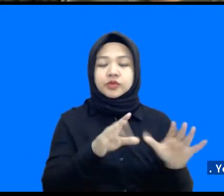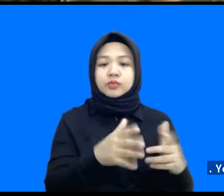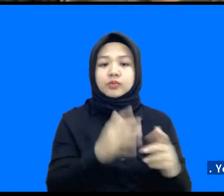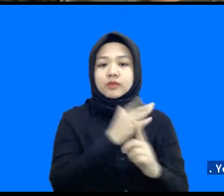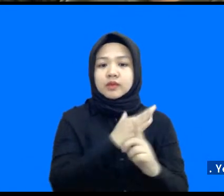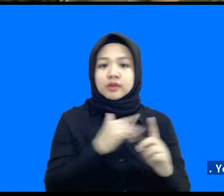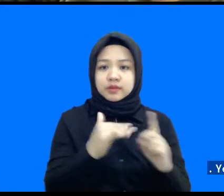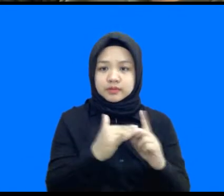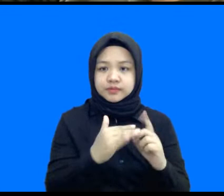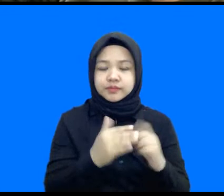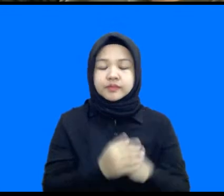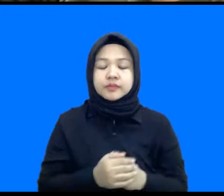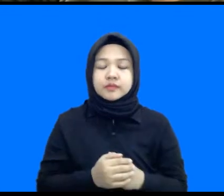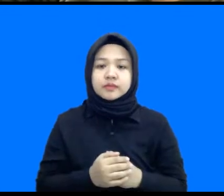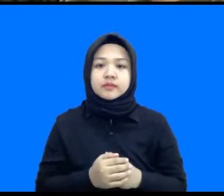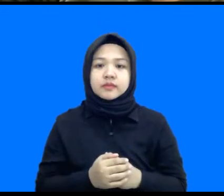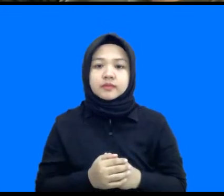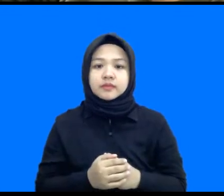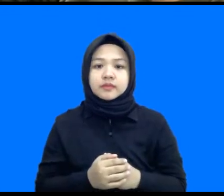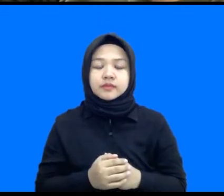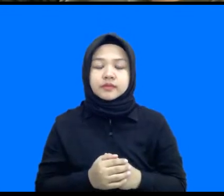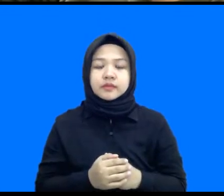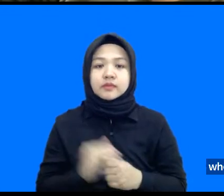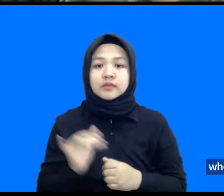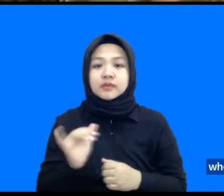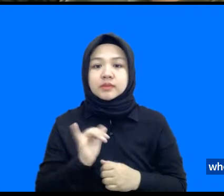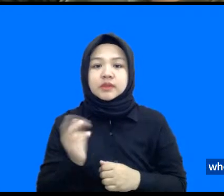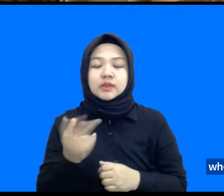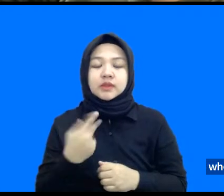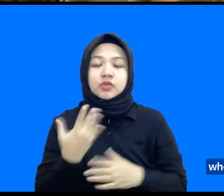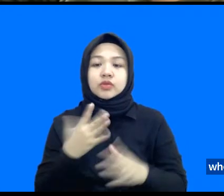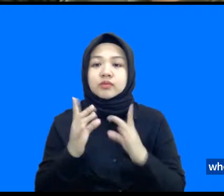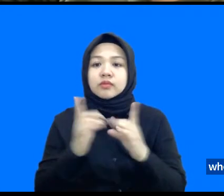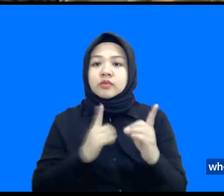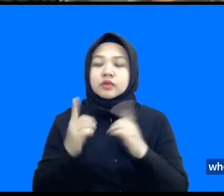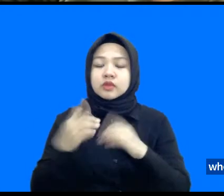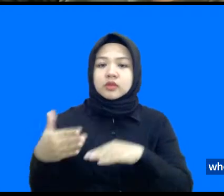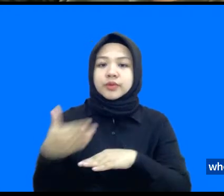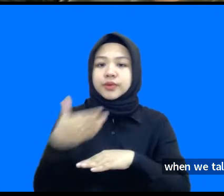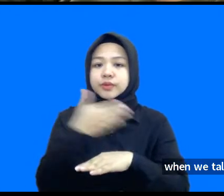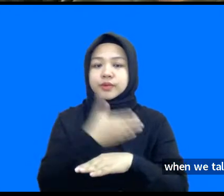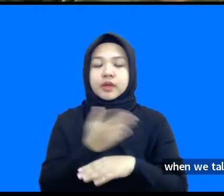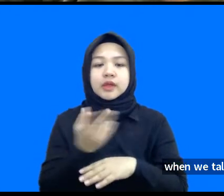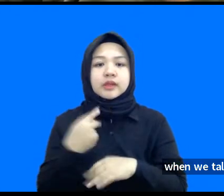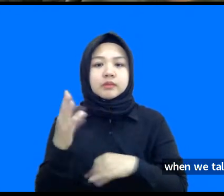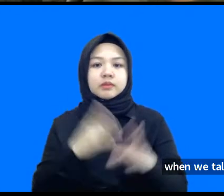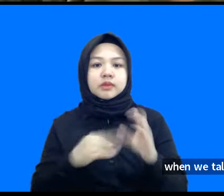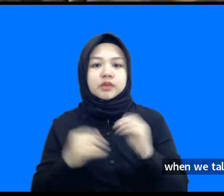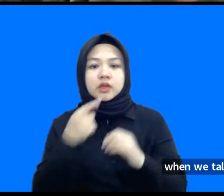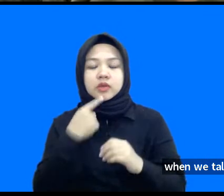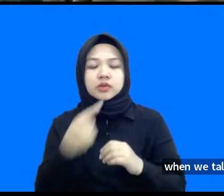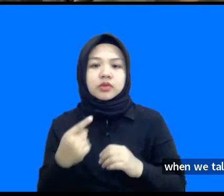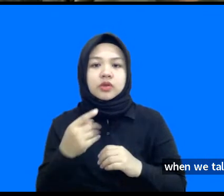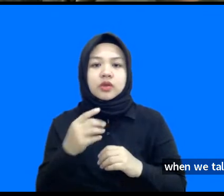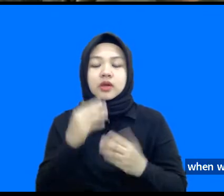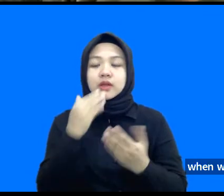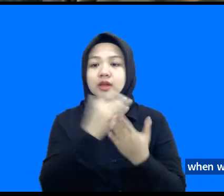when we talk about the regulation in terms of energy transition regulation or